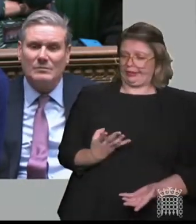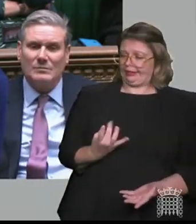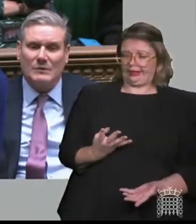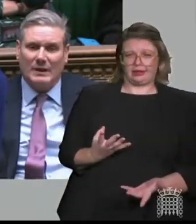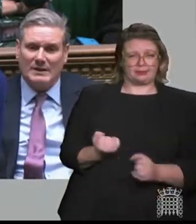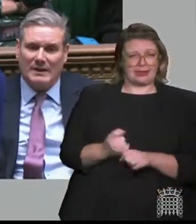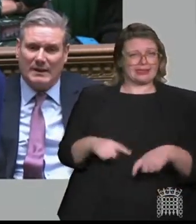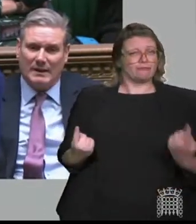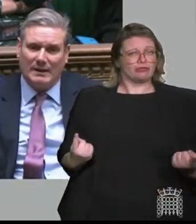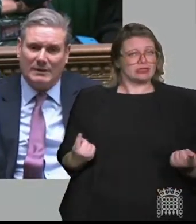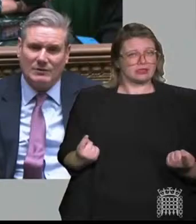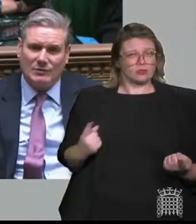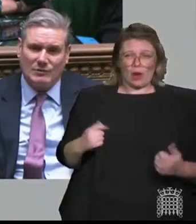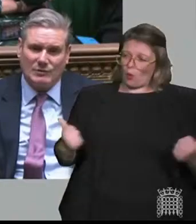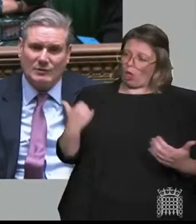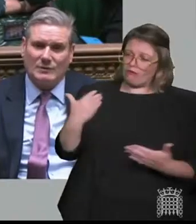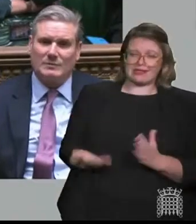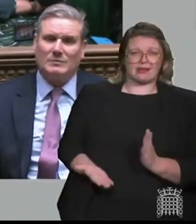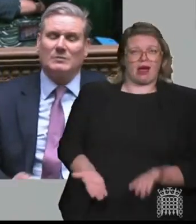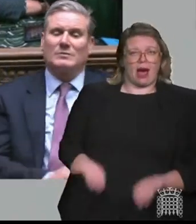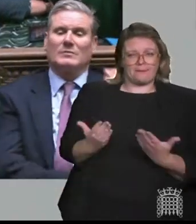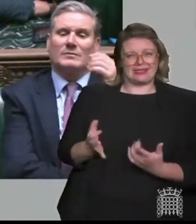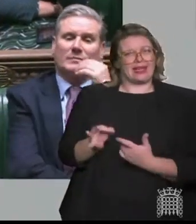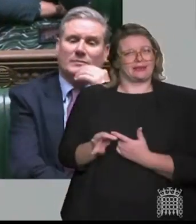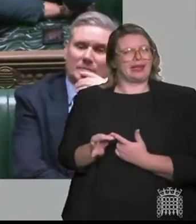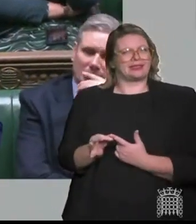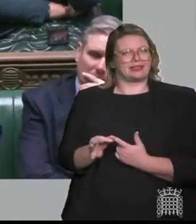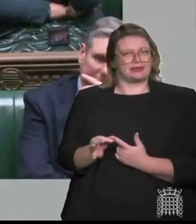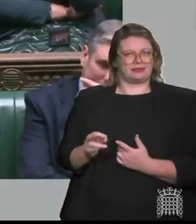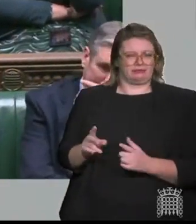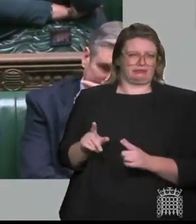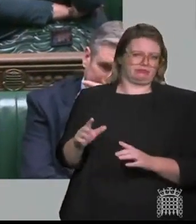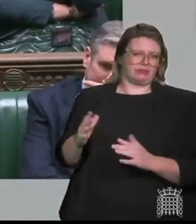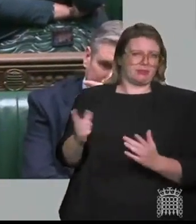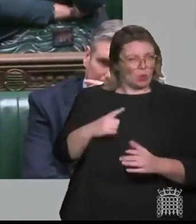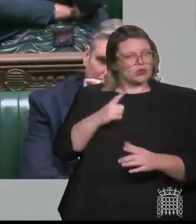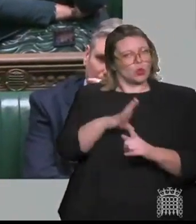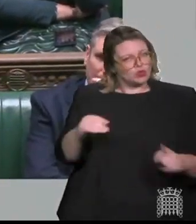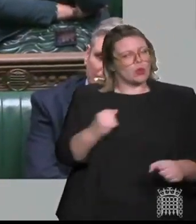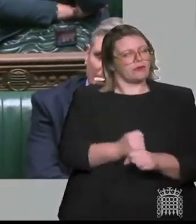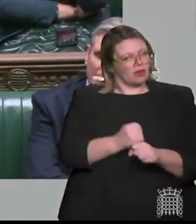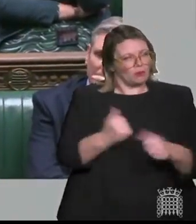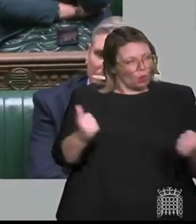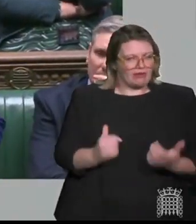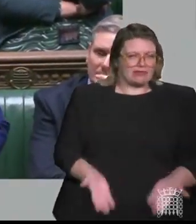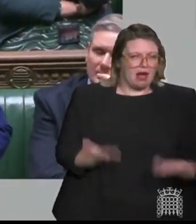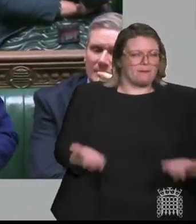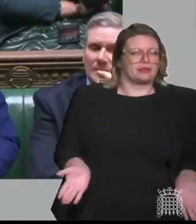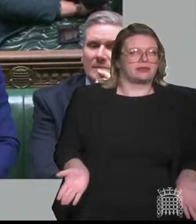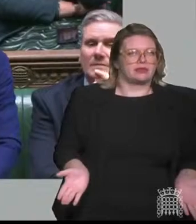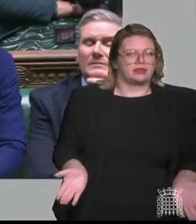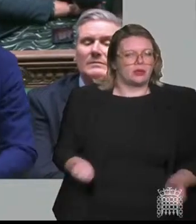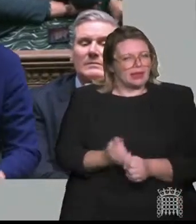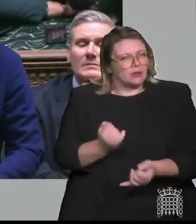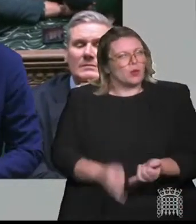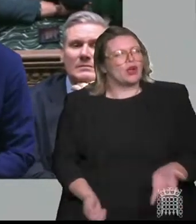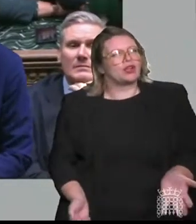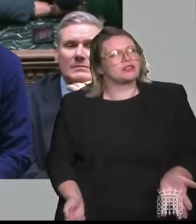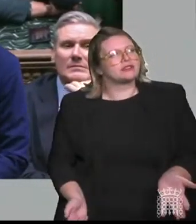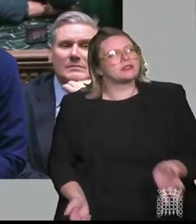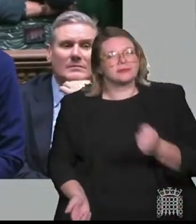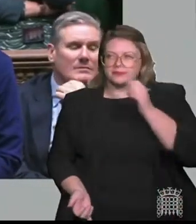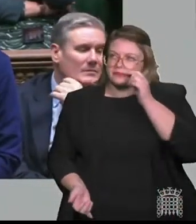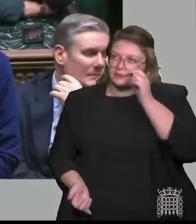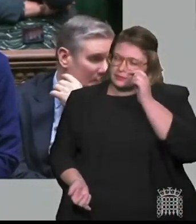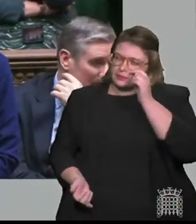remotely compensate for the tax increases already put in place by this Conservative government. The fact